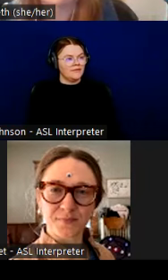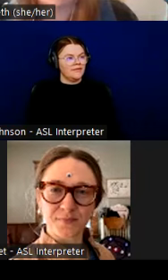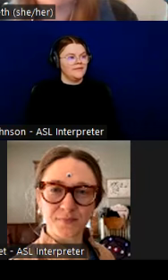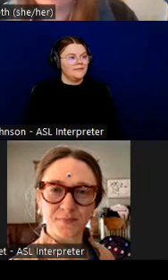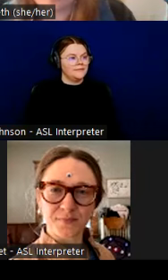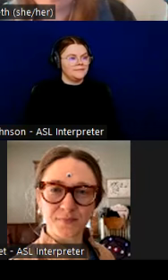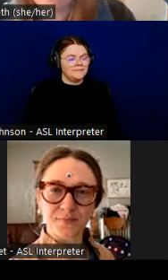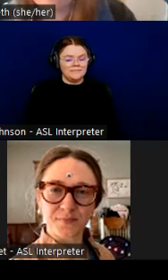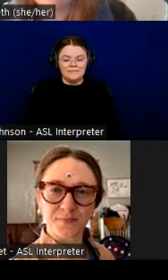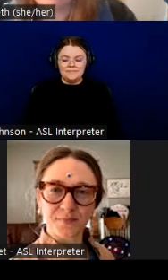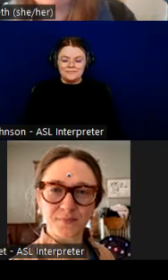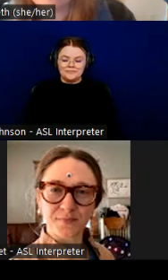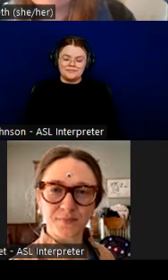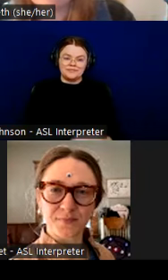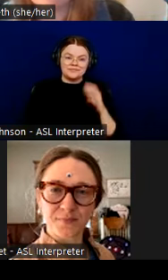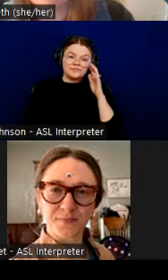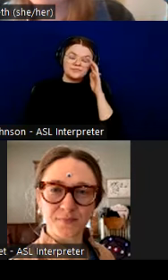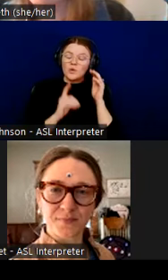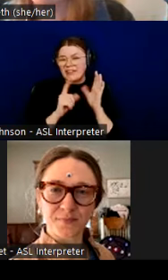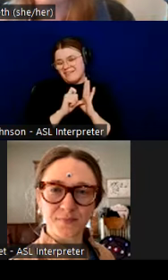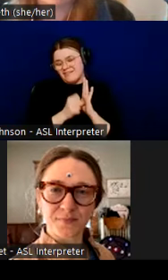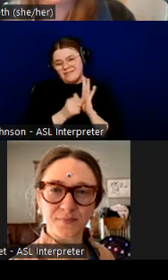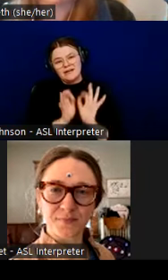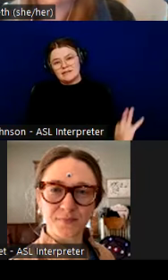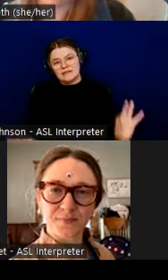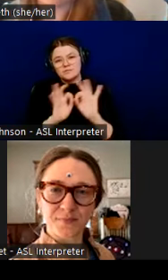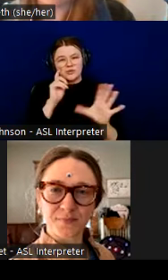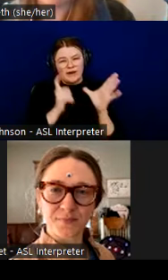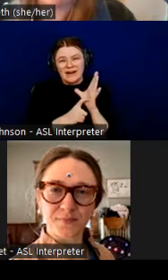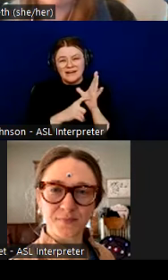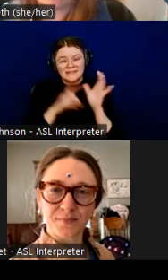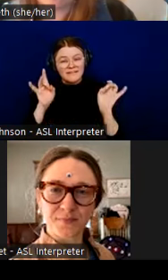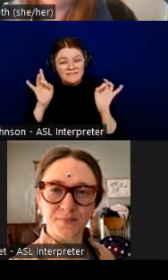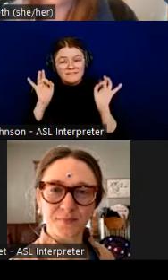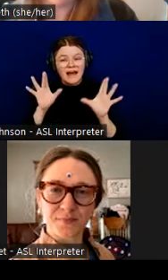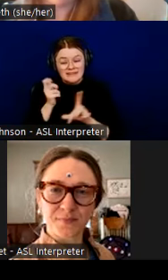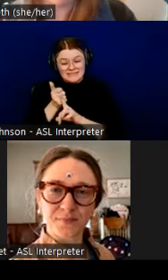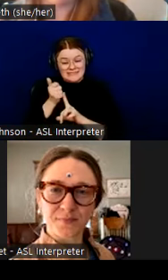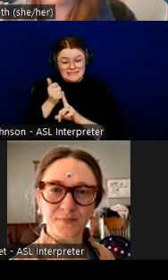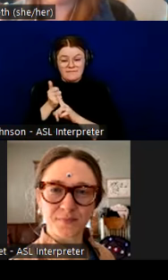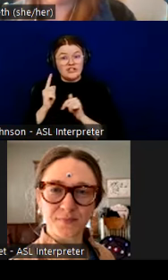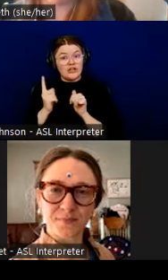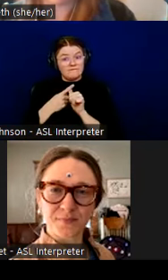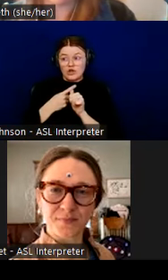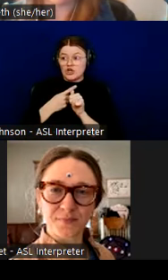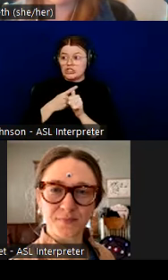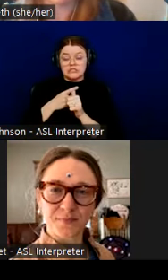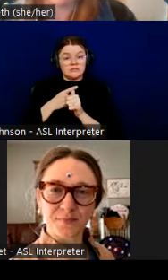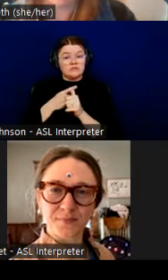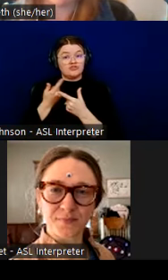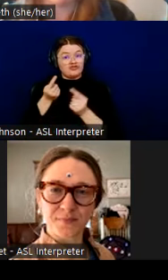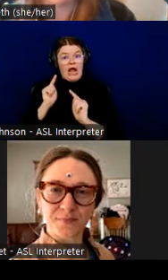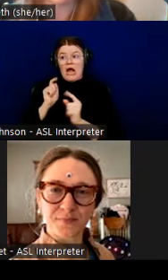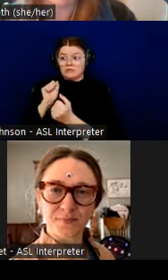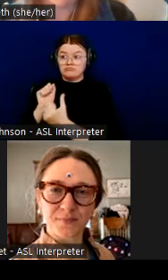It's really important to know that violence is very rarely the first tool that a victim survivor uses